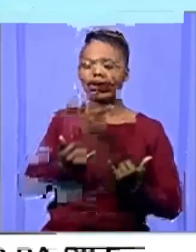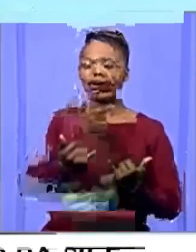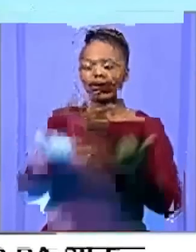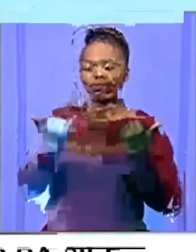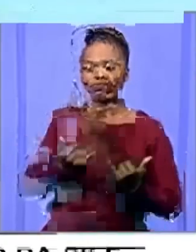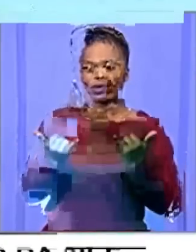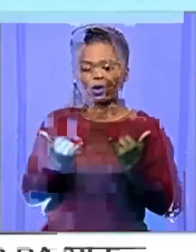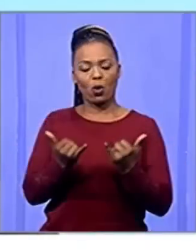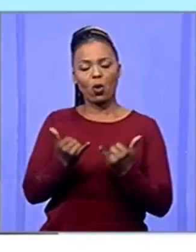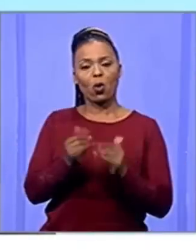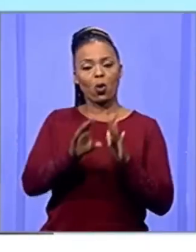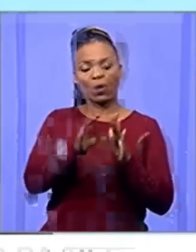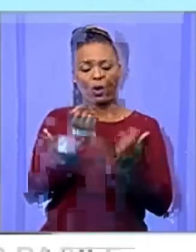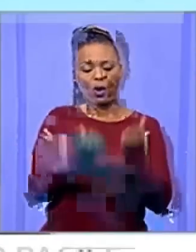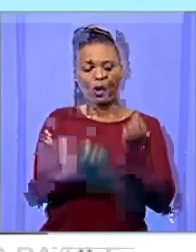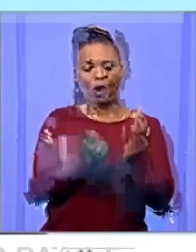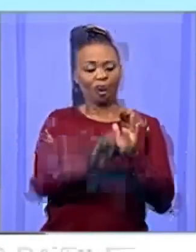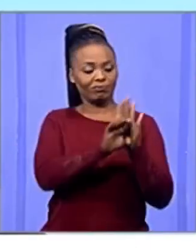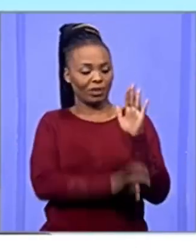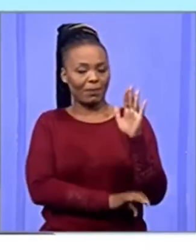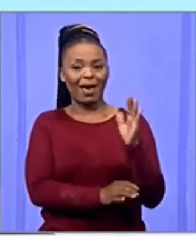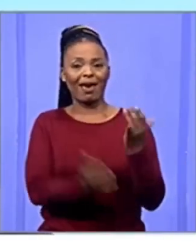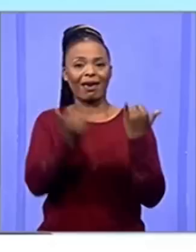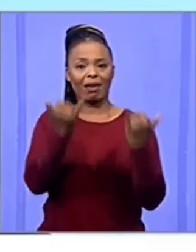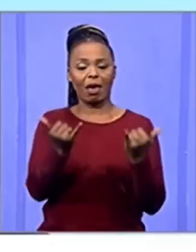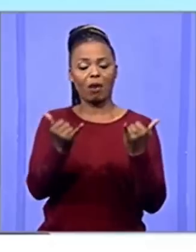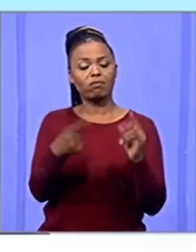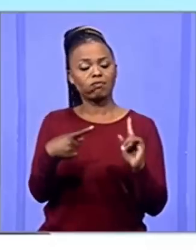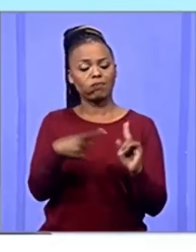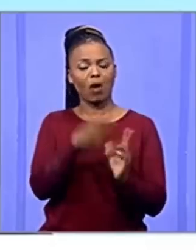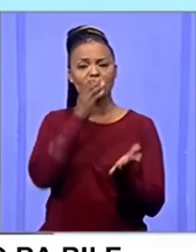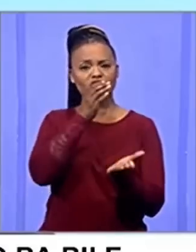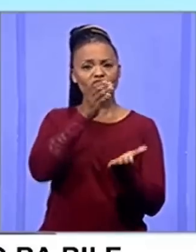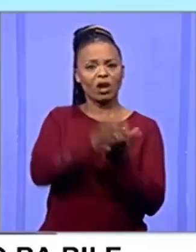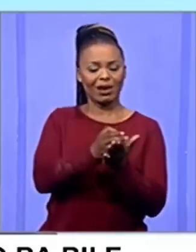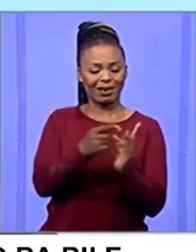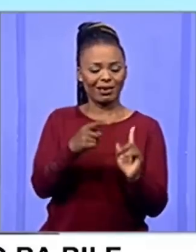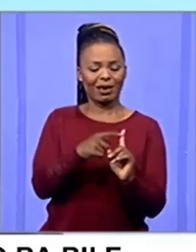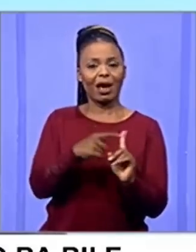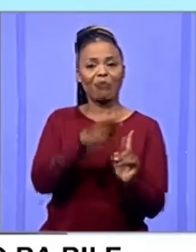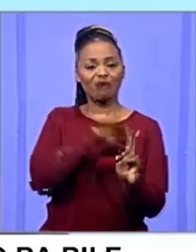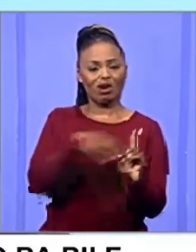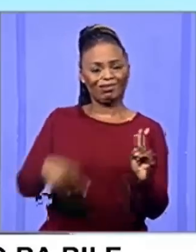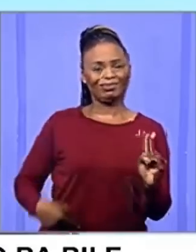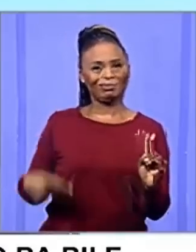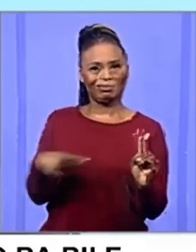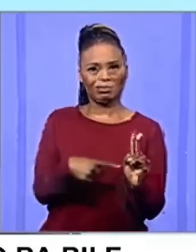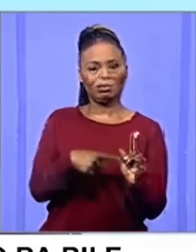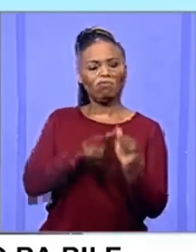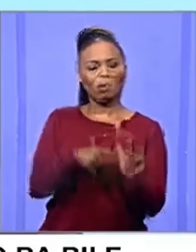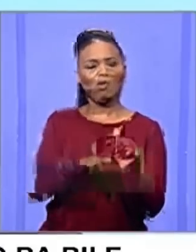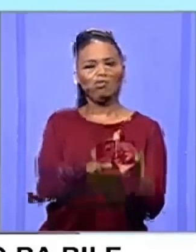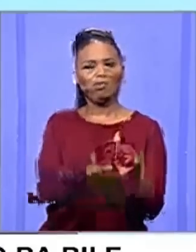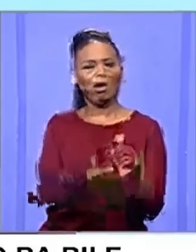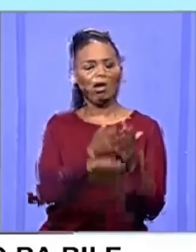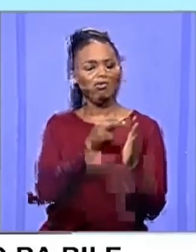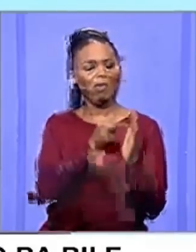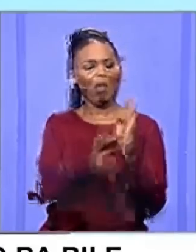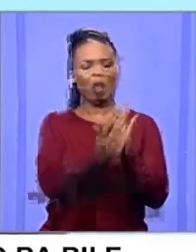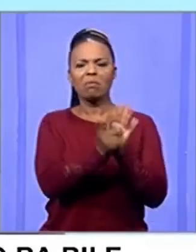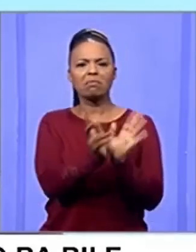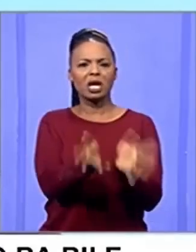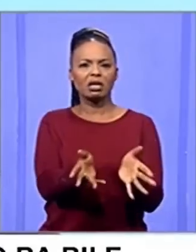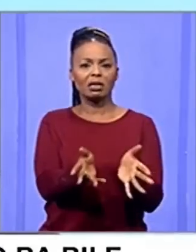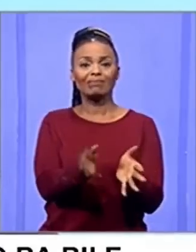judgment affirms the fact that the President acted within the rule of law, and it